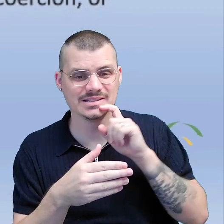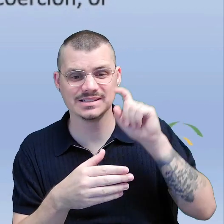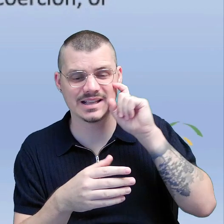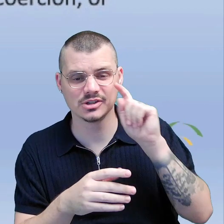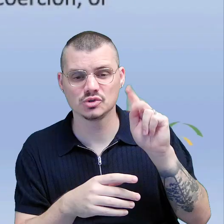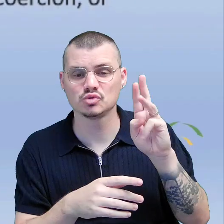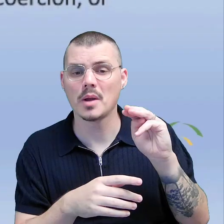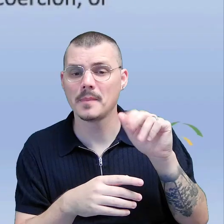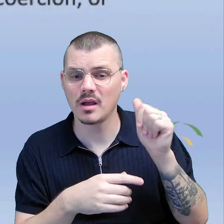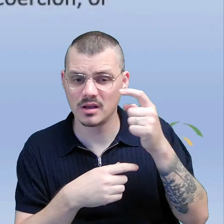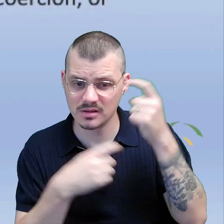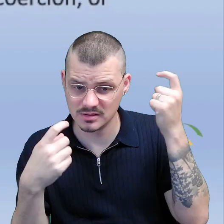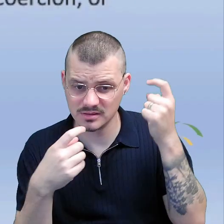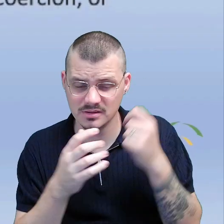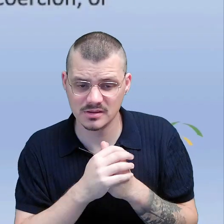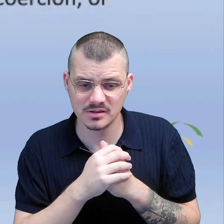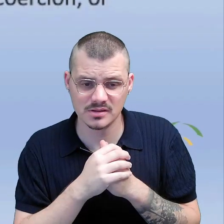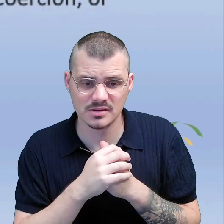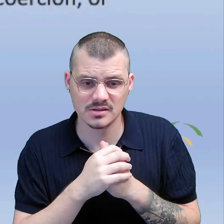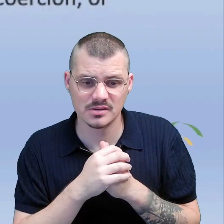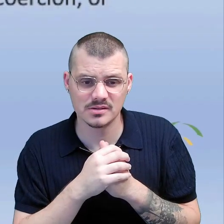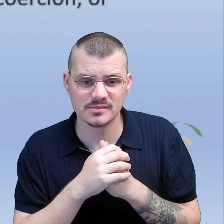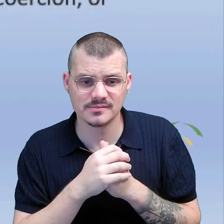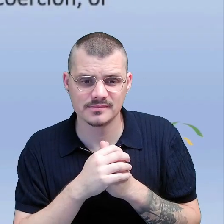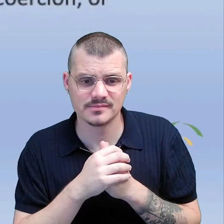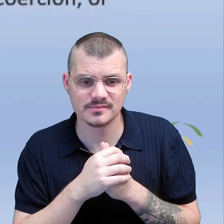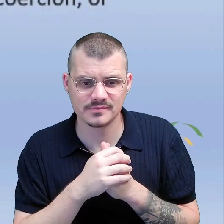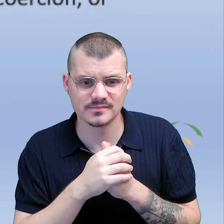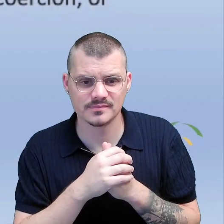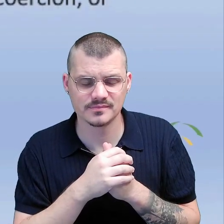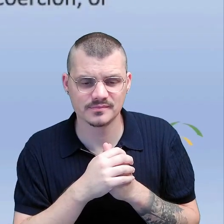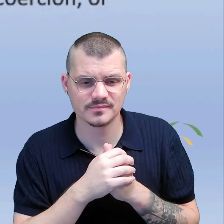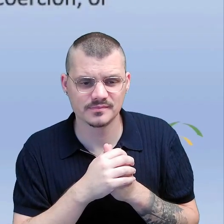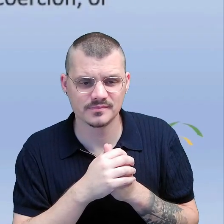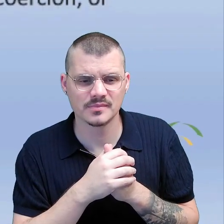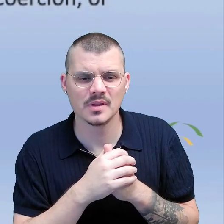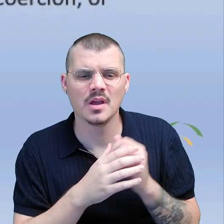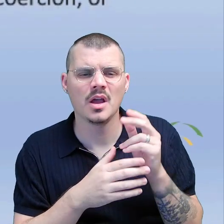past sex trauma, right?